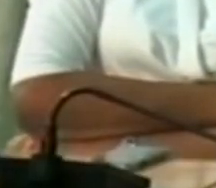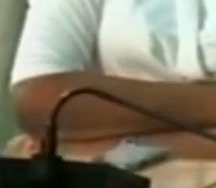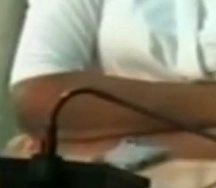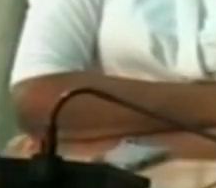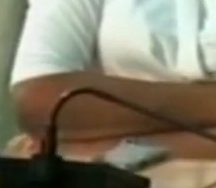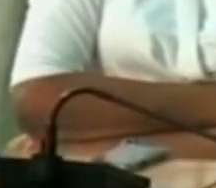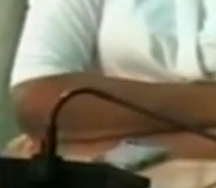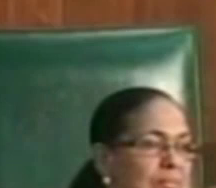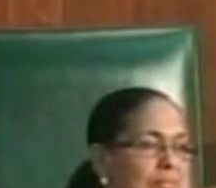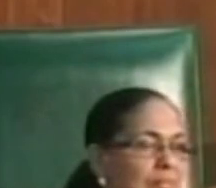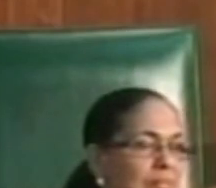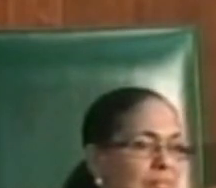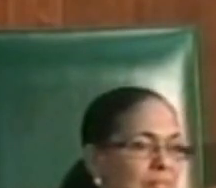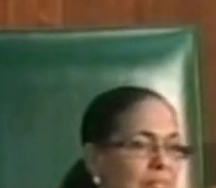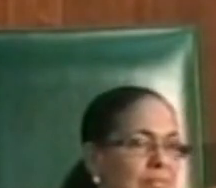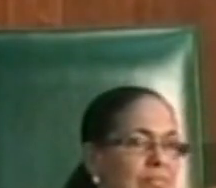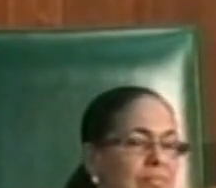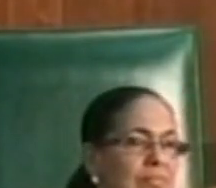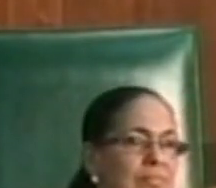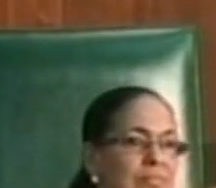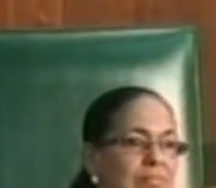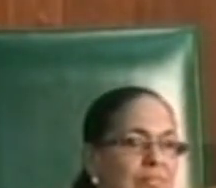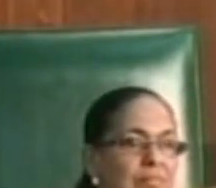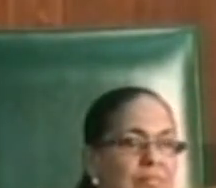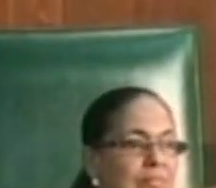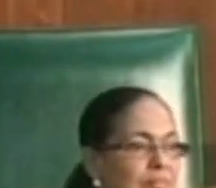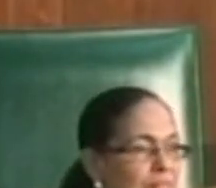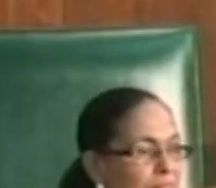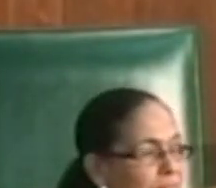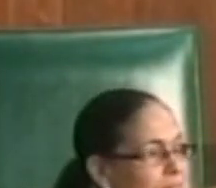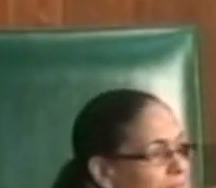are here today.